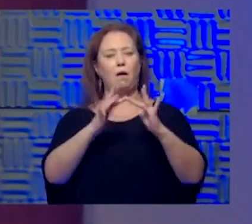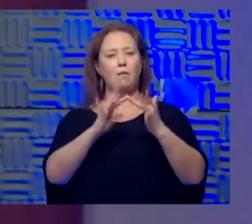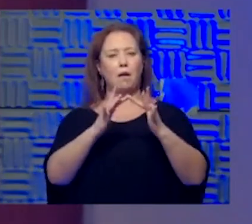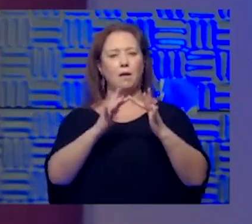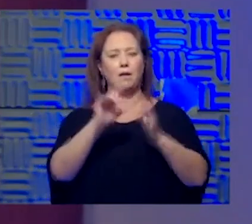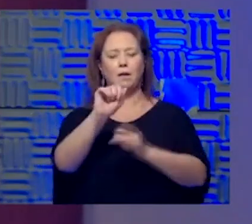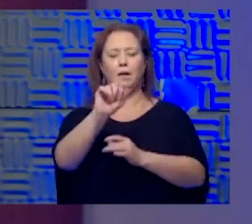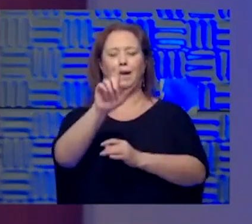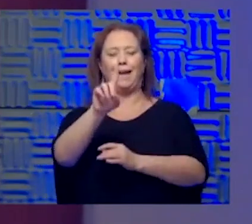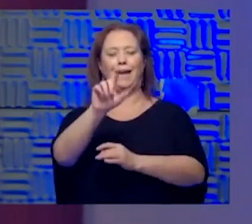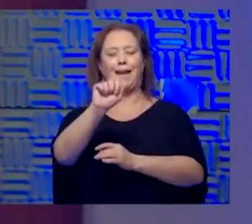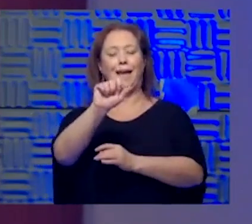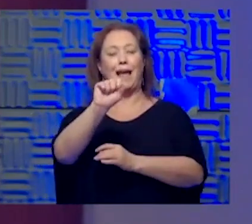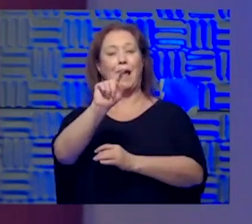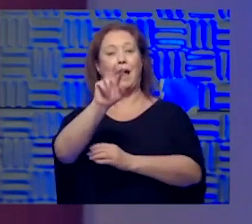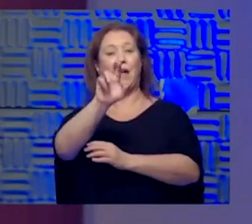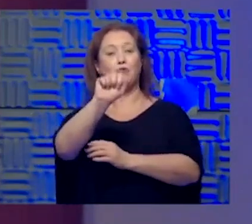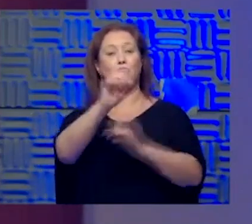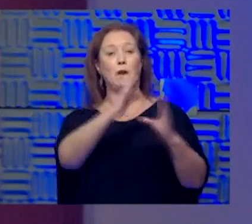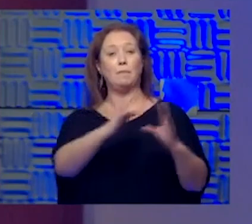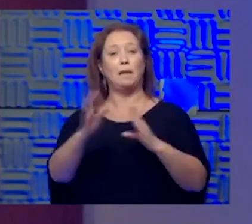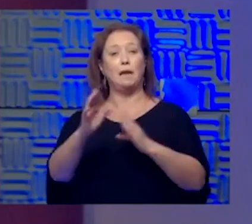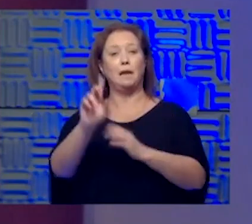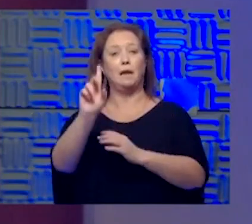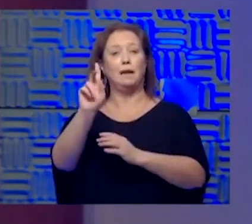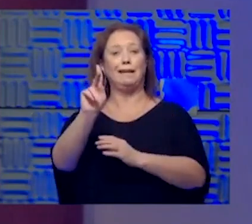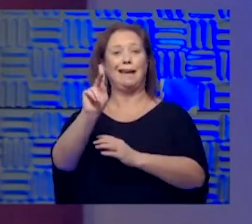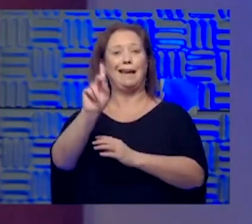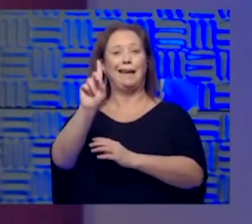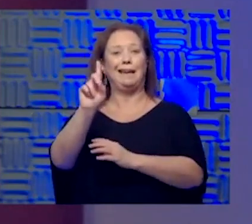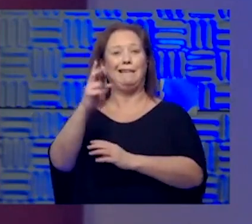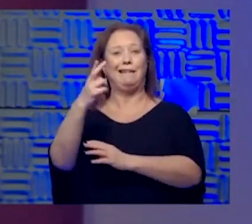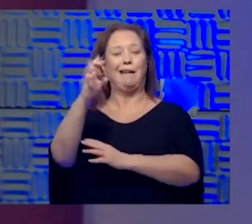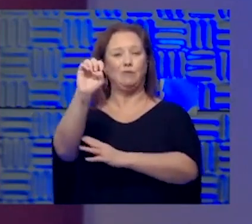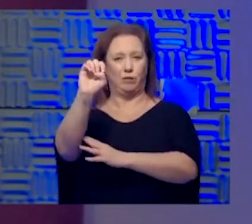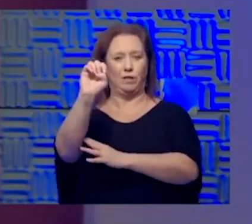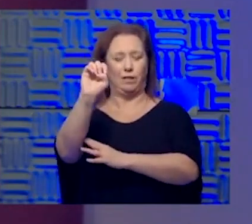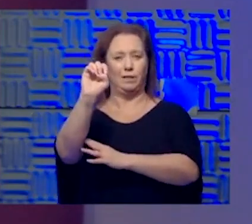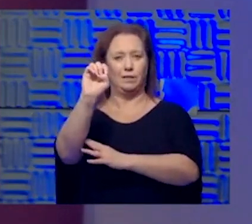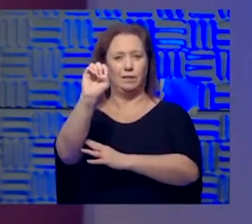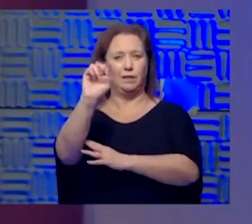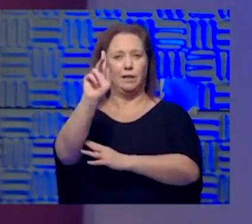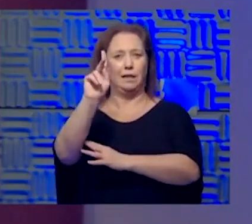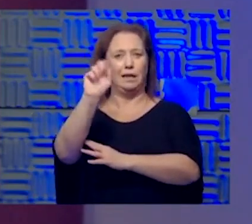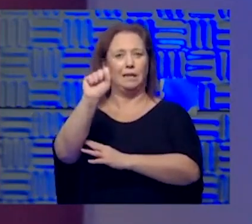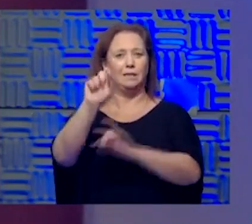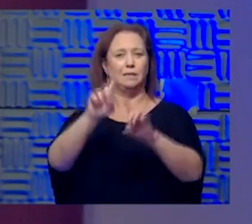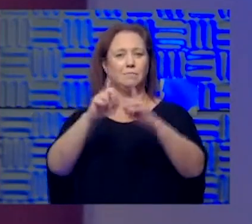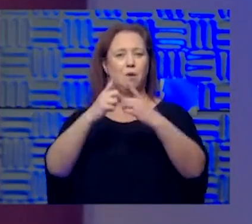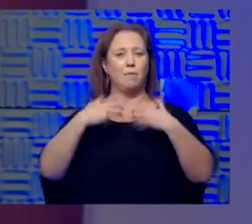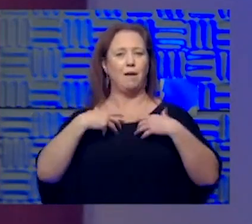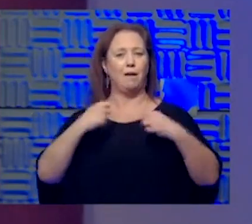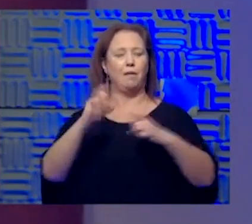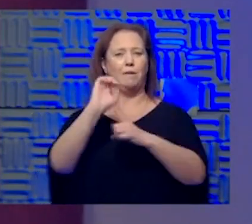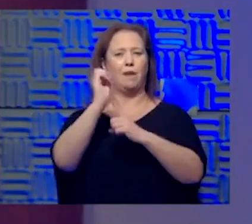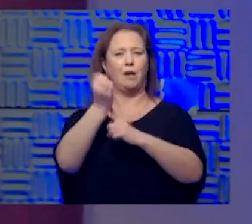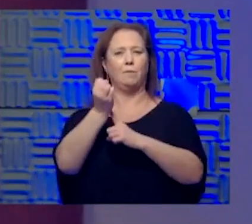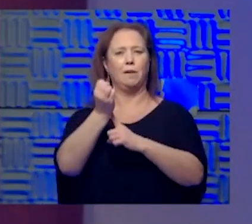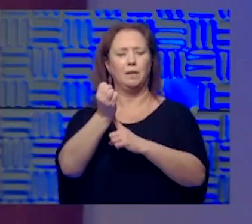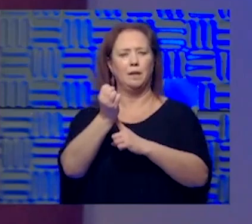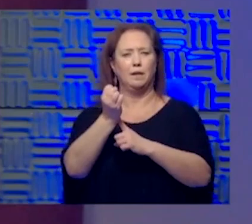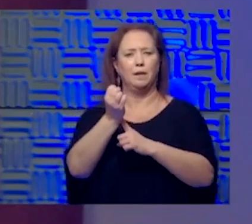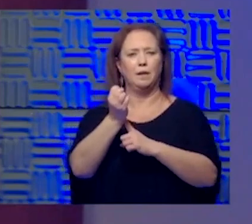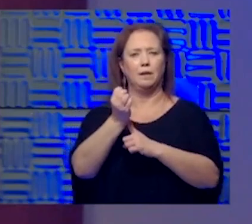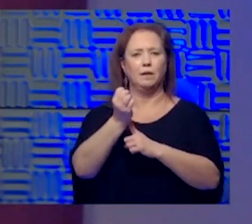the Astra plan with KDHE's, Kansas Department of Health and Environment. One more, I think, Logan, or